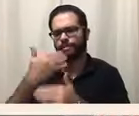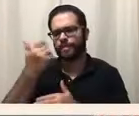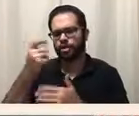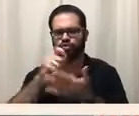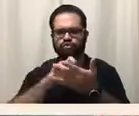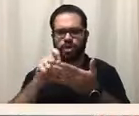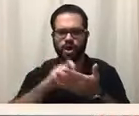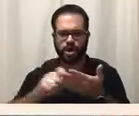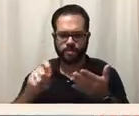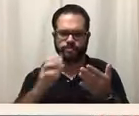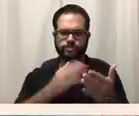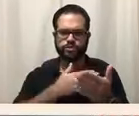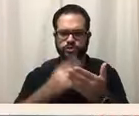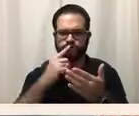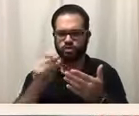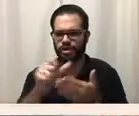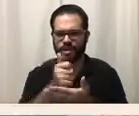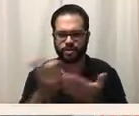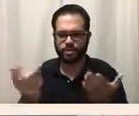for anyone.